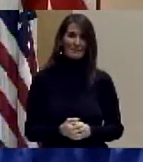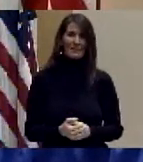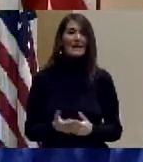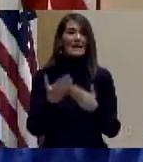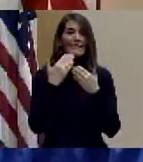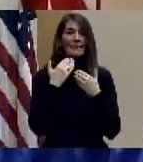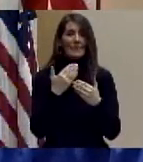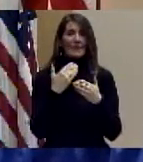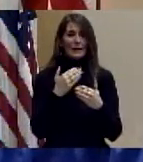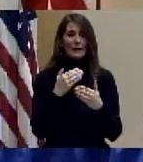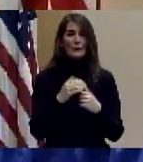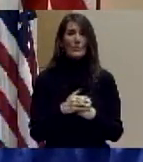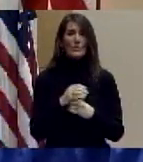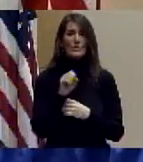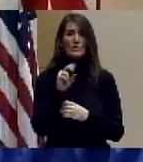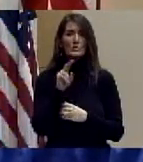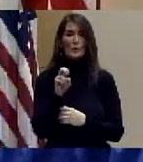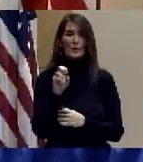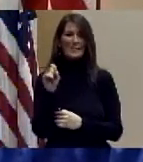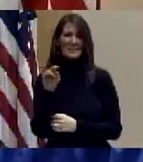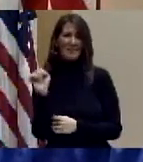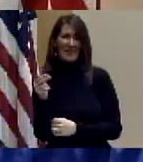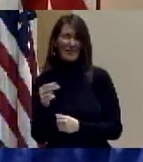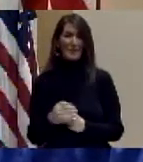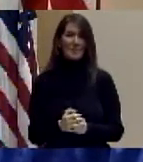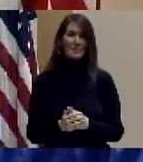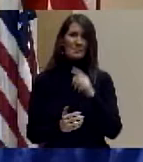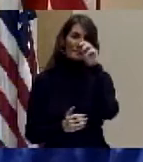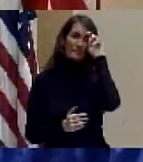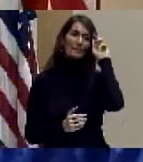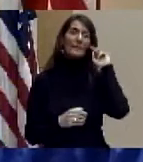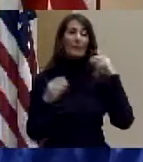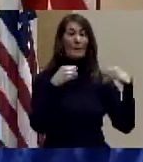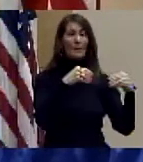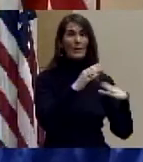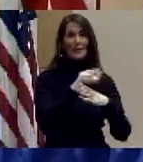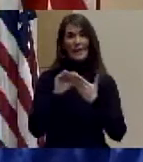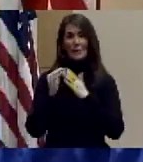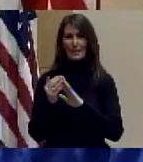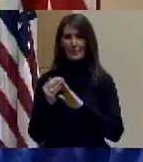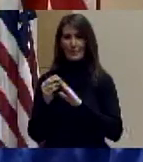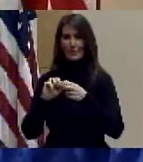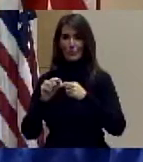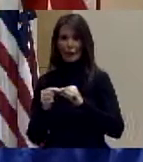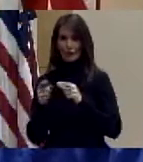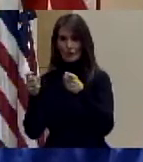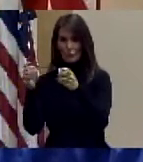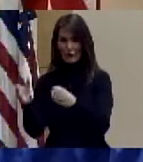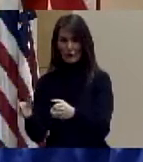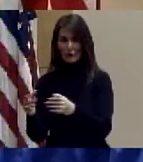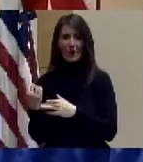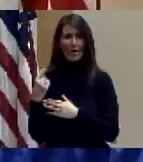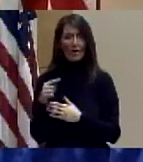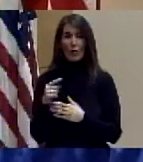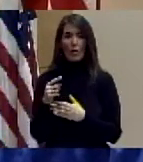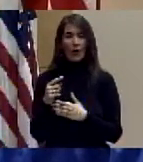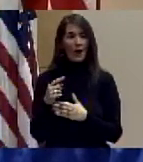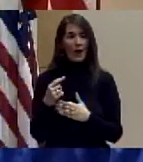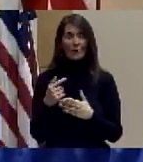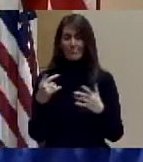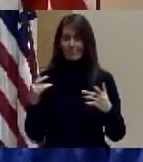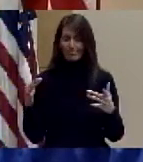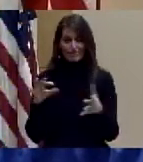Thank you, Sue Gardner-Smith, Market and Community Garden Director, for bringing the community